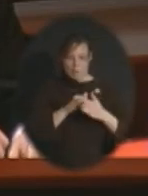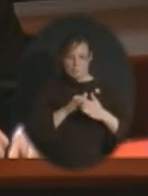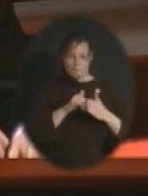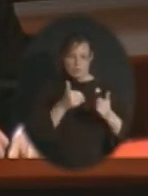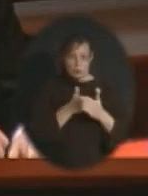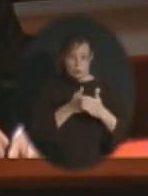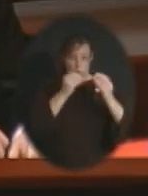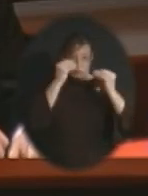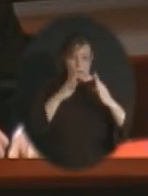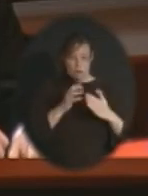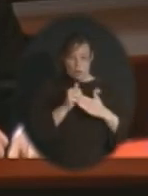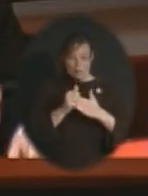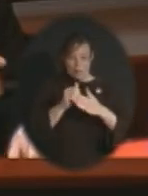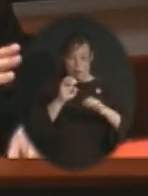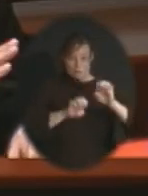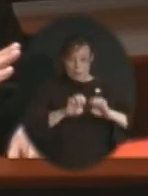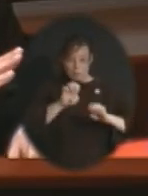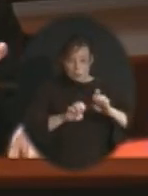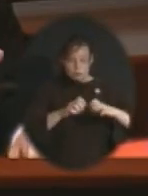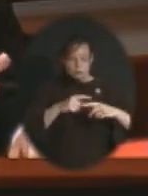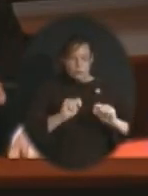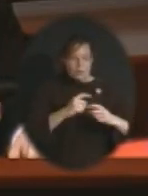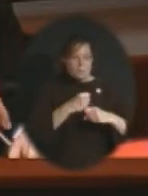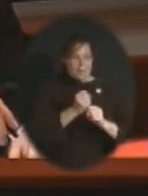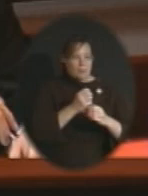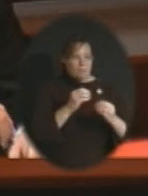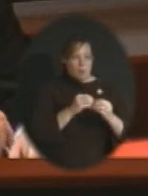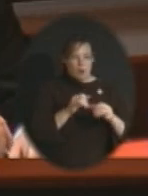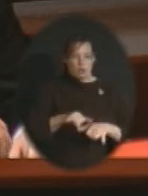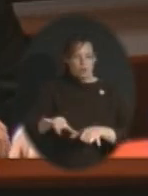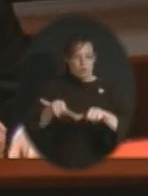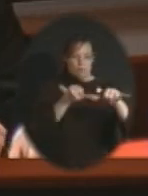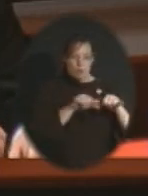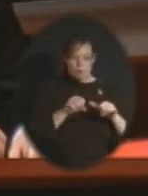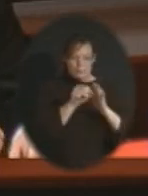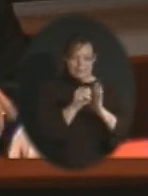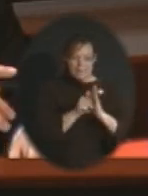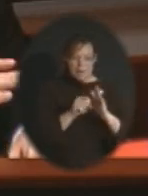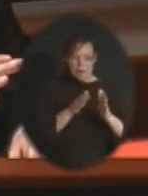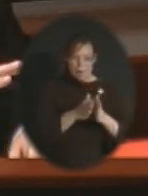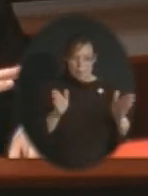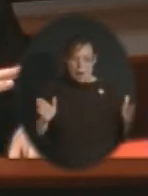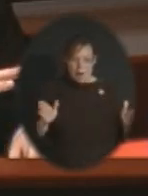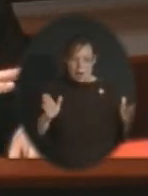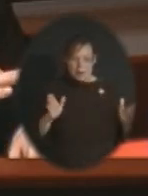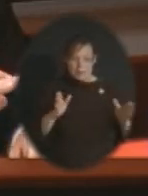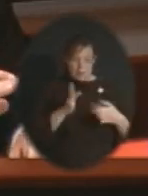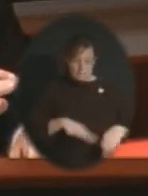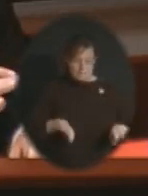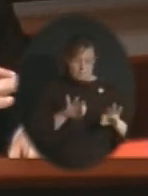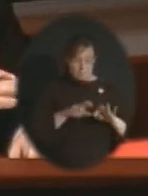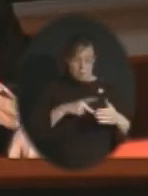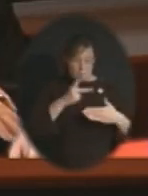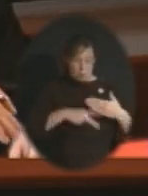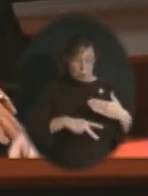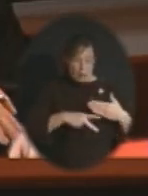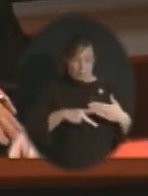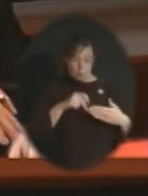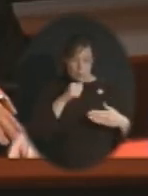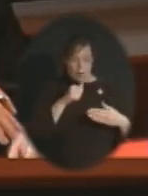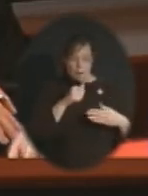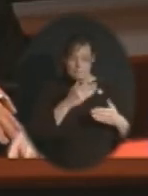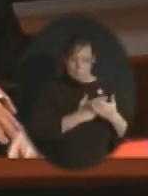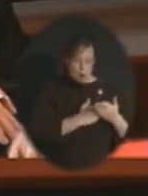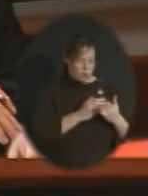new teacher leader evaluation, trying to make that more uniform across the state. The KEEP program, again, that we are not a part of the pilot, but we're watching it